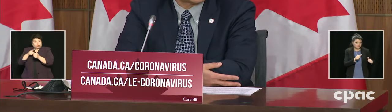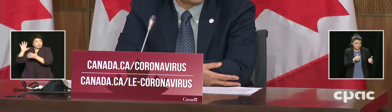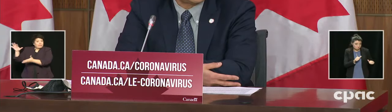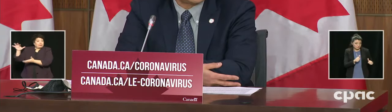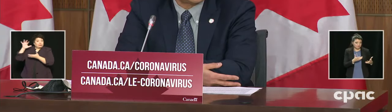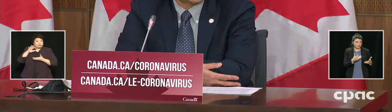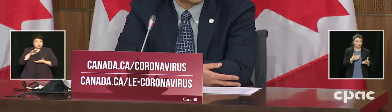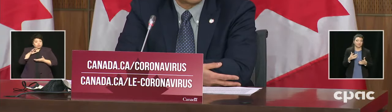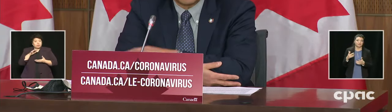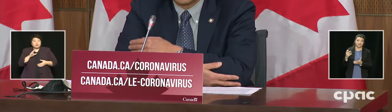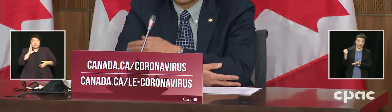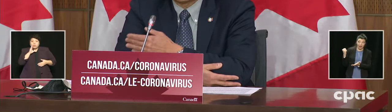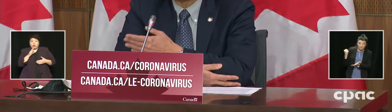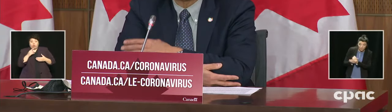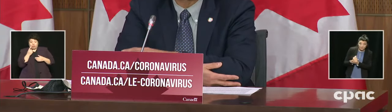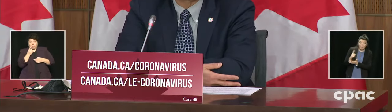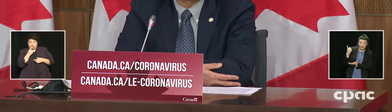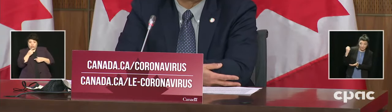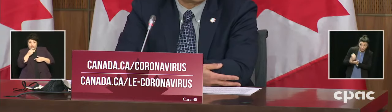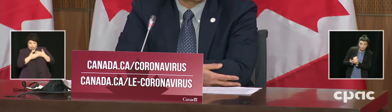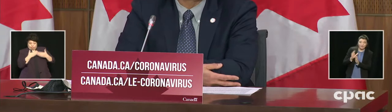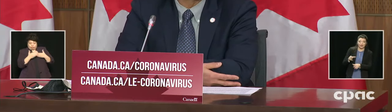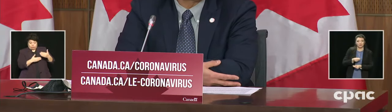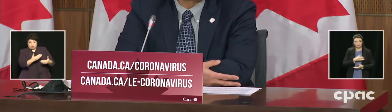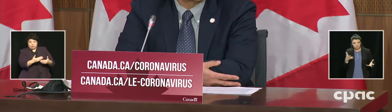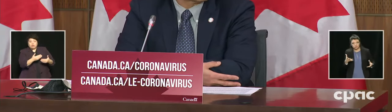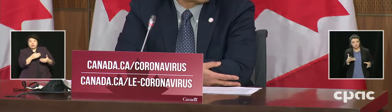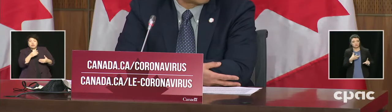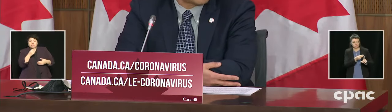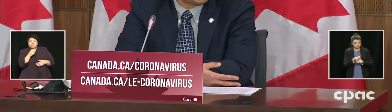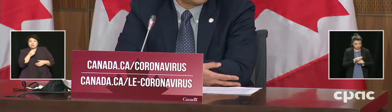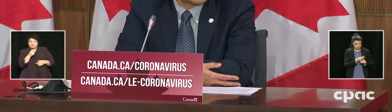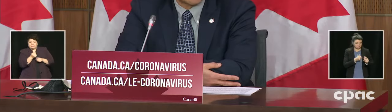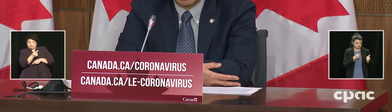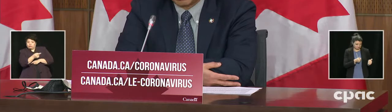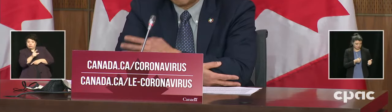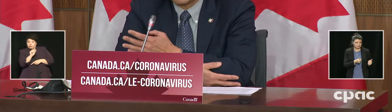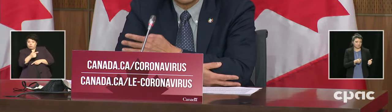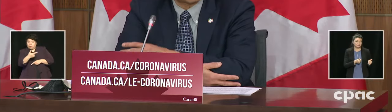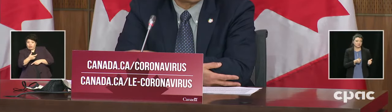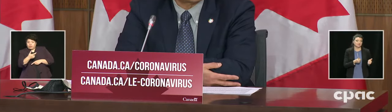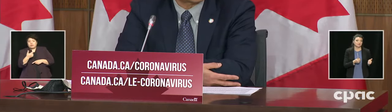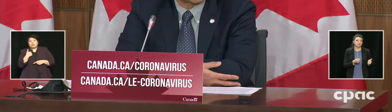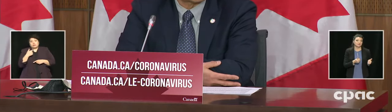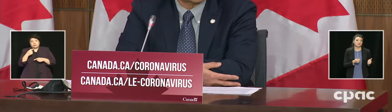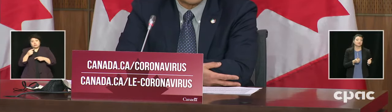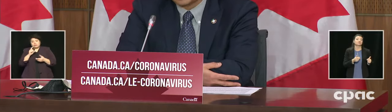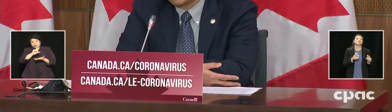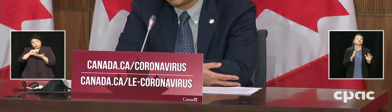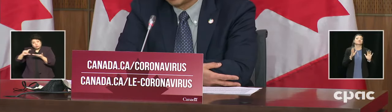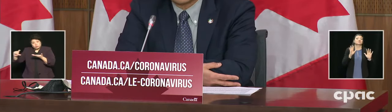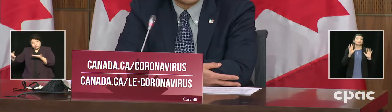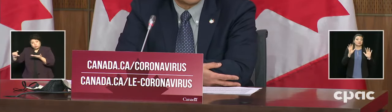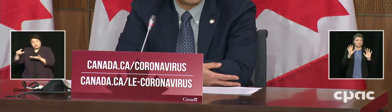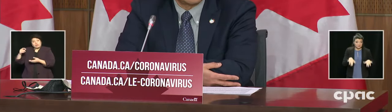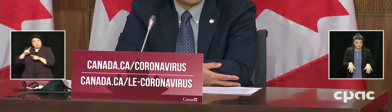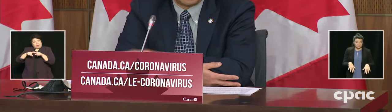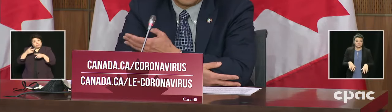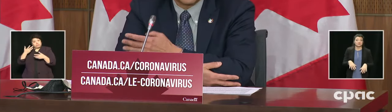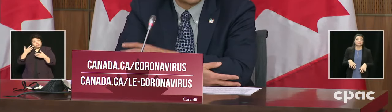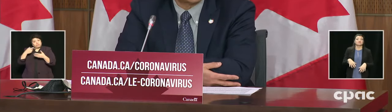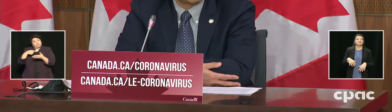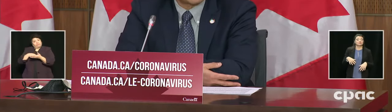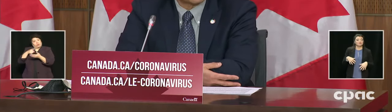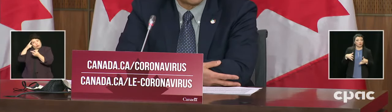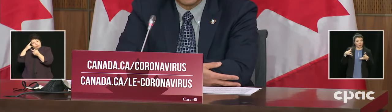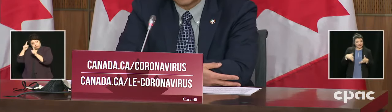certainly anticipate getting the rest of our doses from those two companies, obviously according to the contracts we have in place at